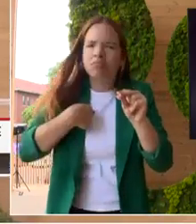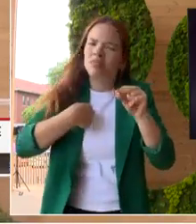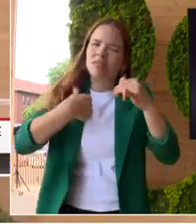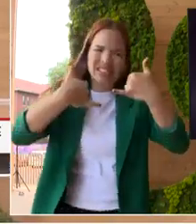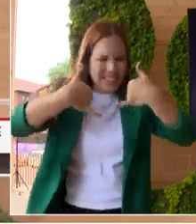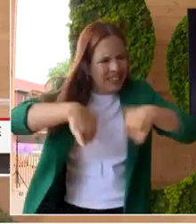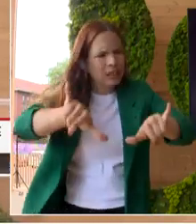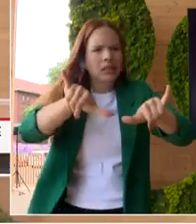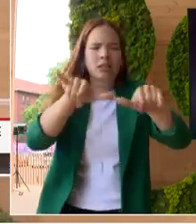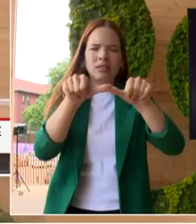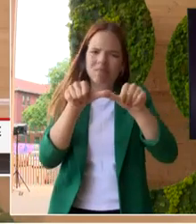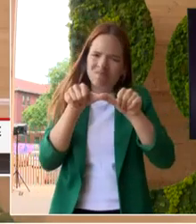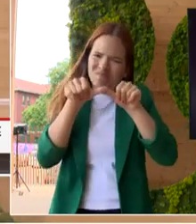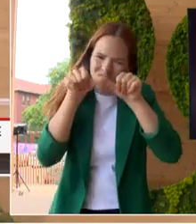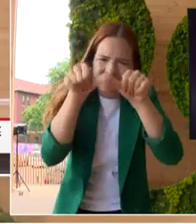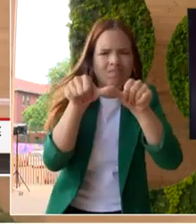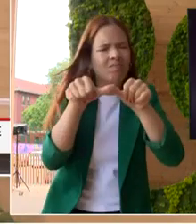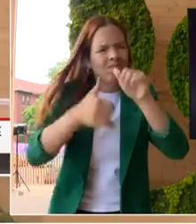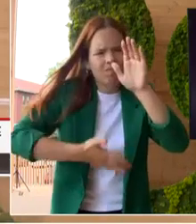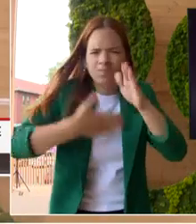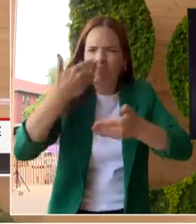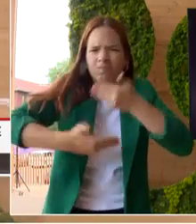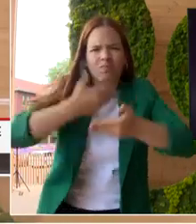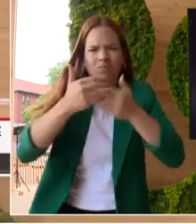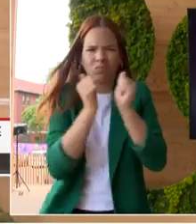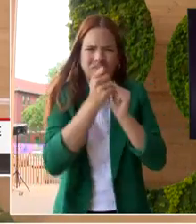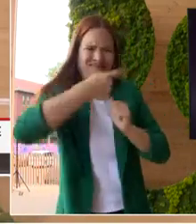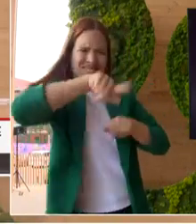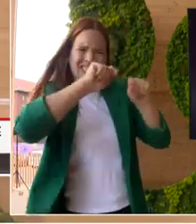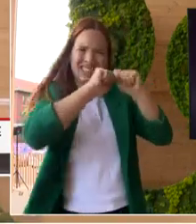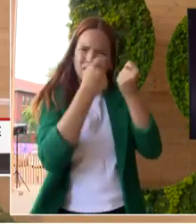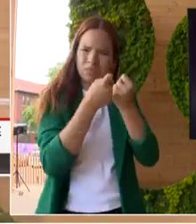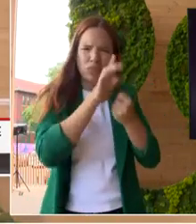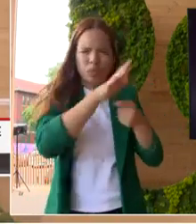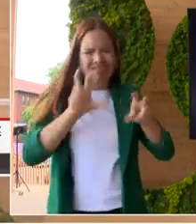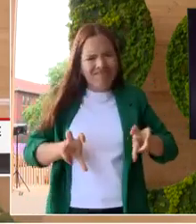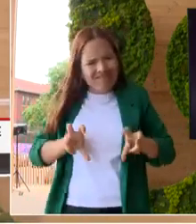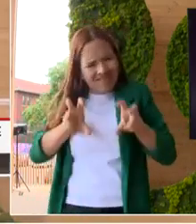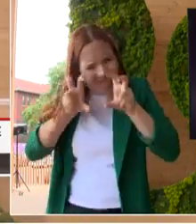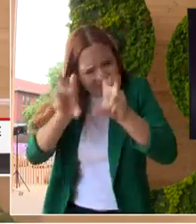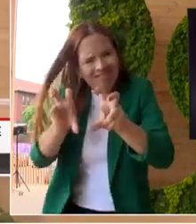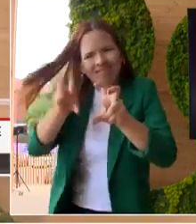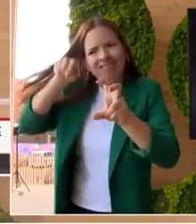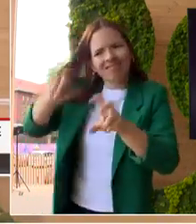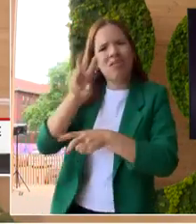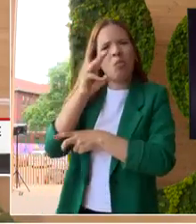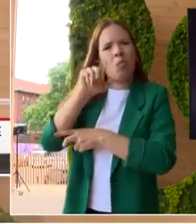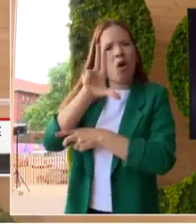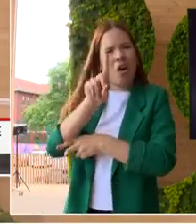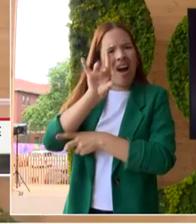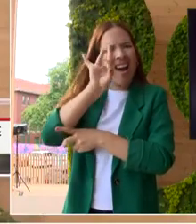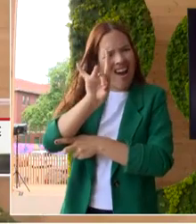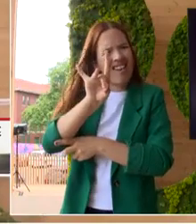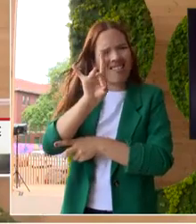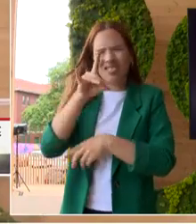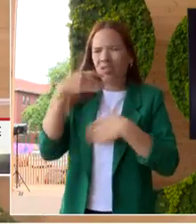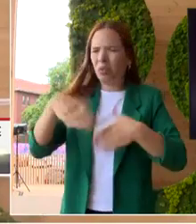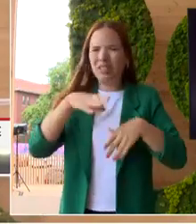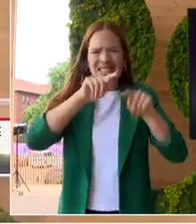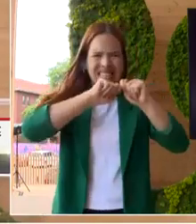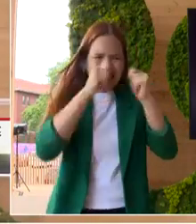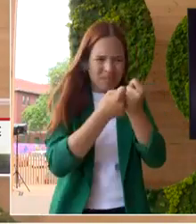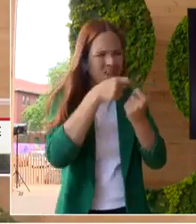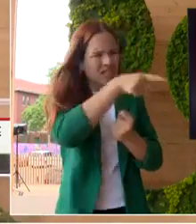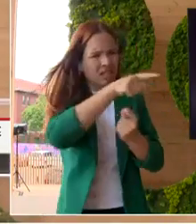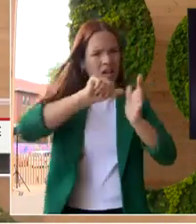people who demanded more for Ward 8. And when I talk about that team, I'm talking about Ward 8